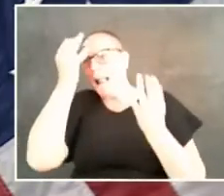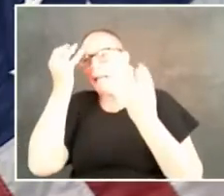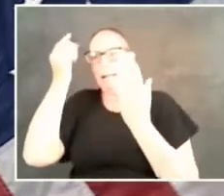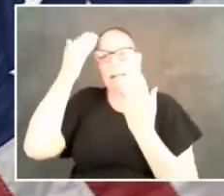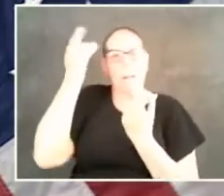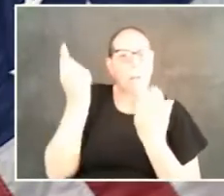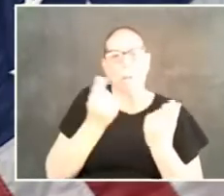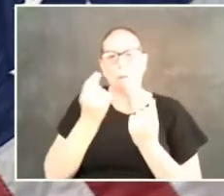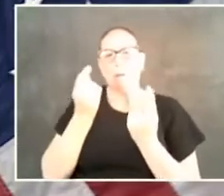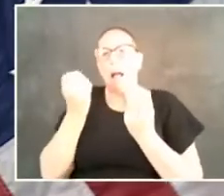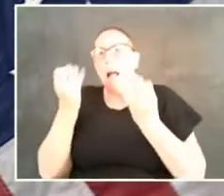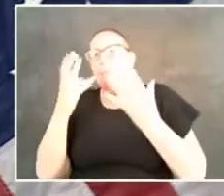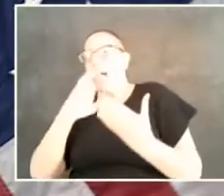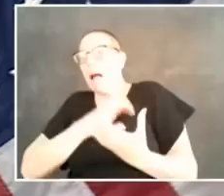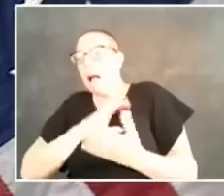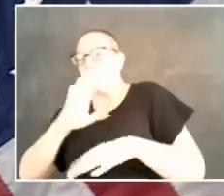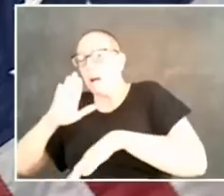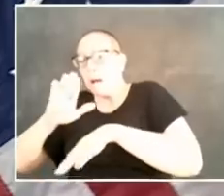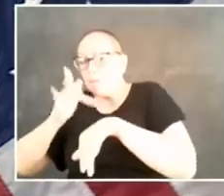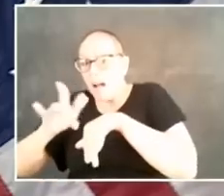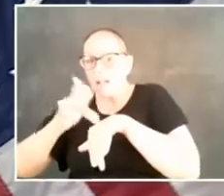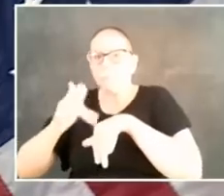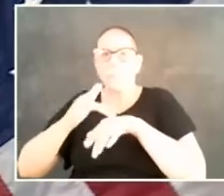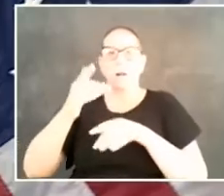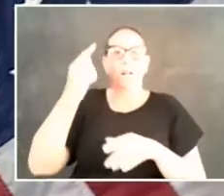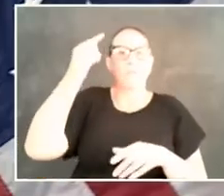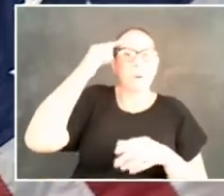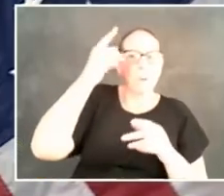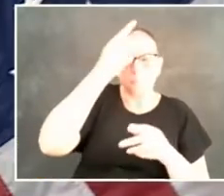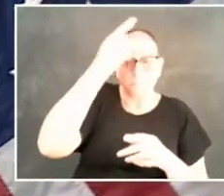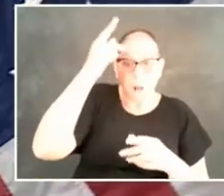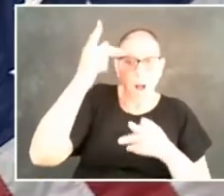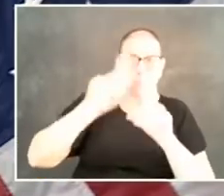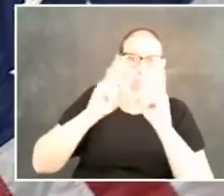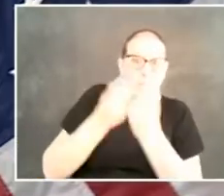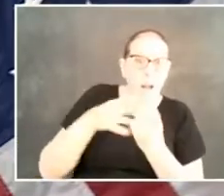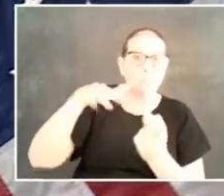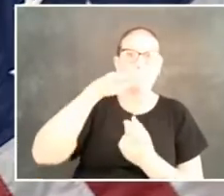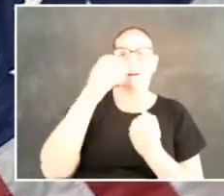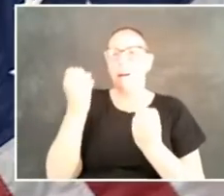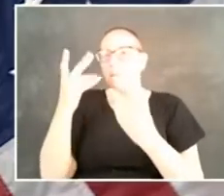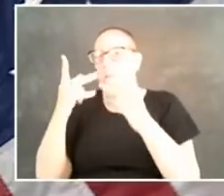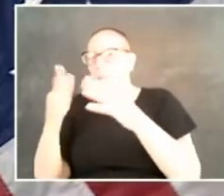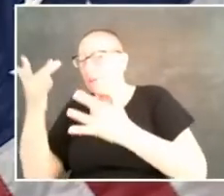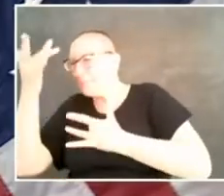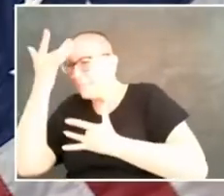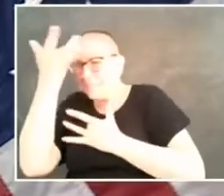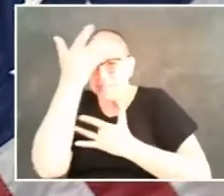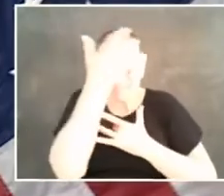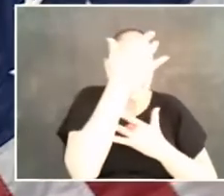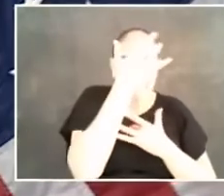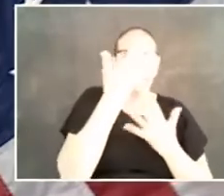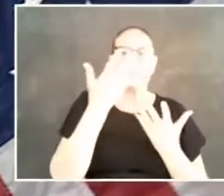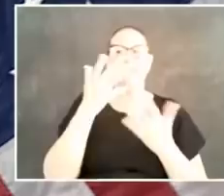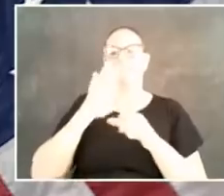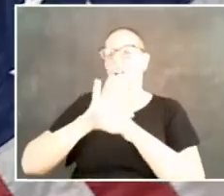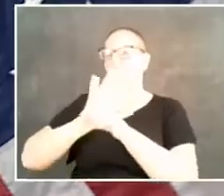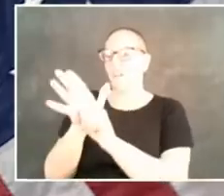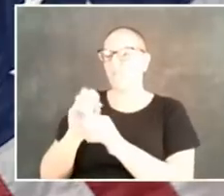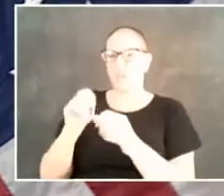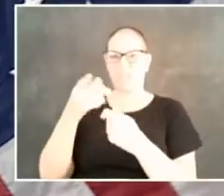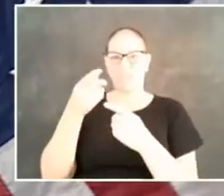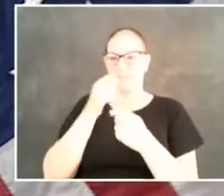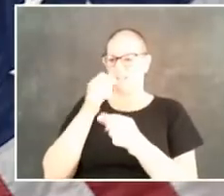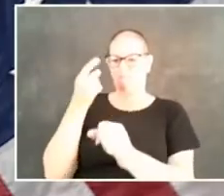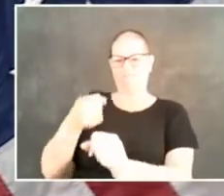officers and how many more would get sick each week and one thing or another, like we didn't know enough about where this disease was going. And overall,